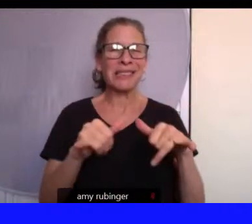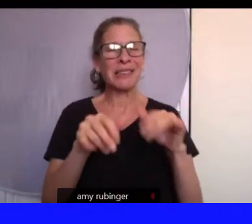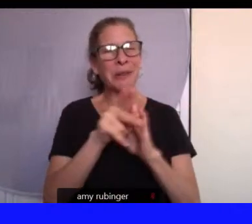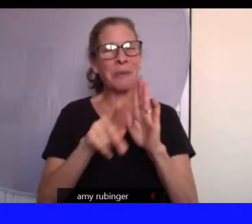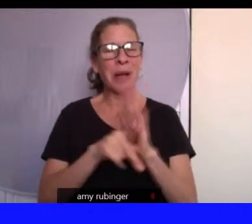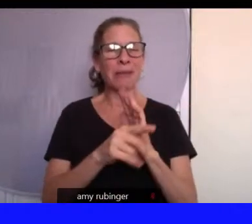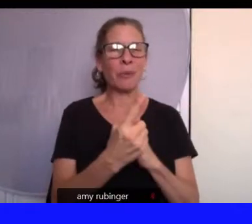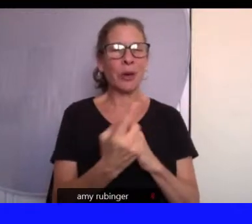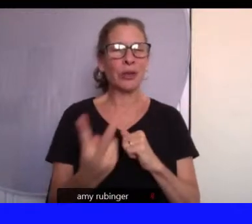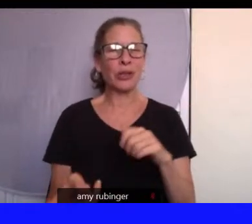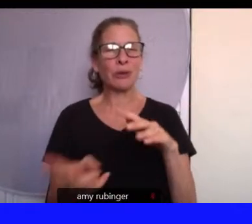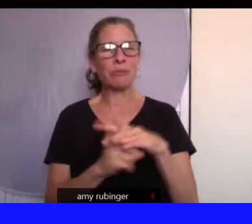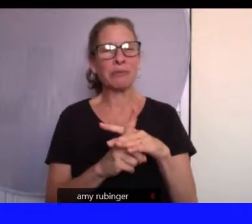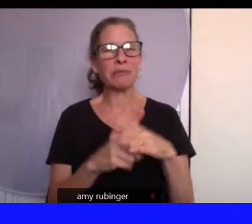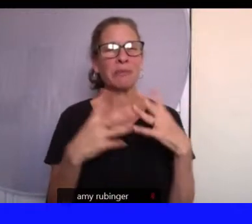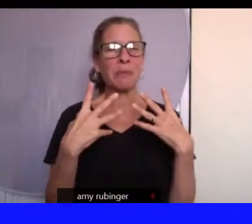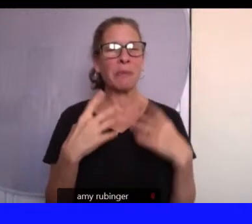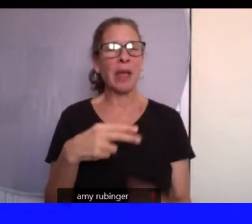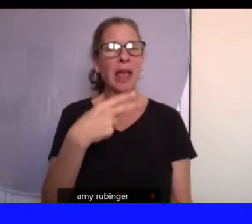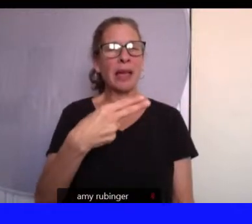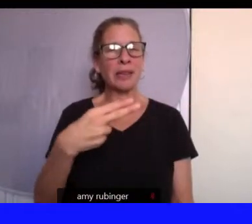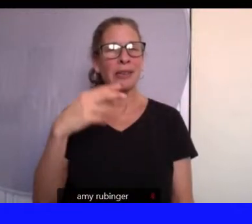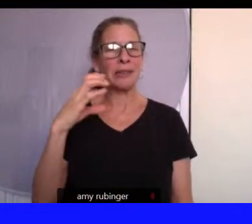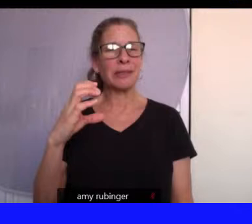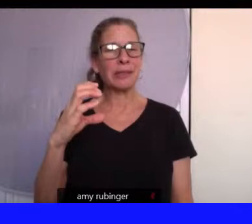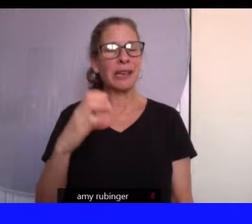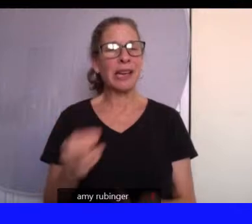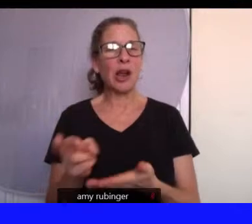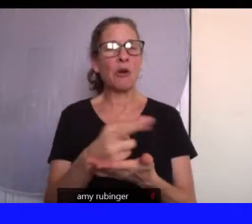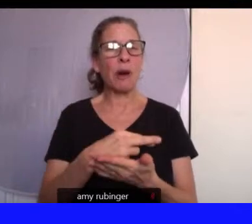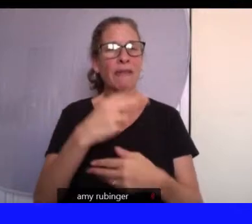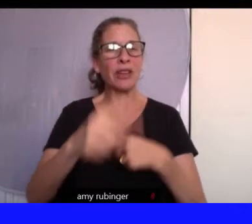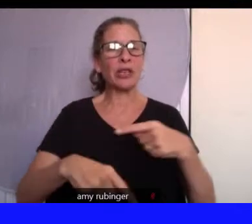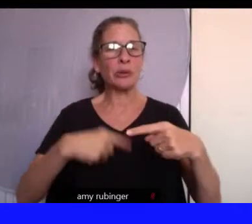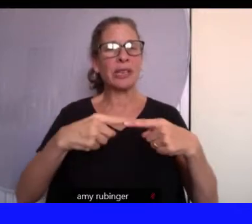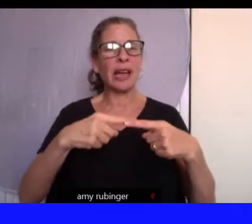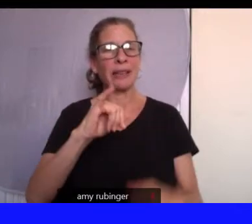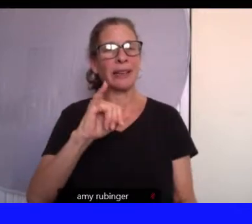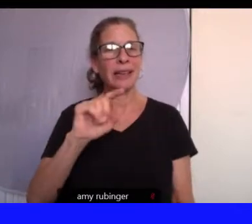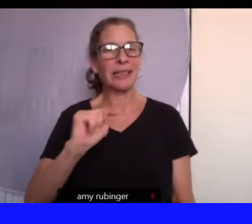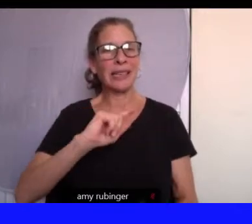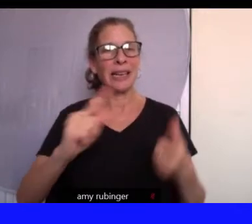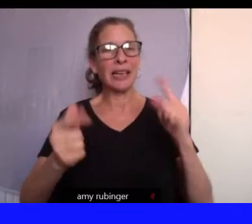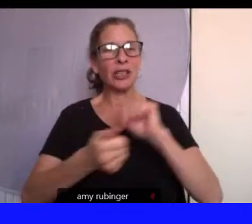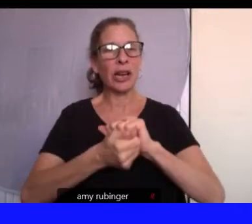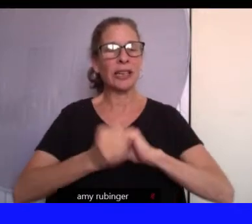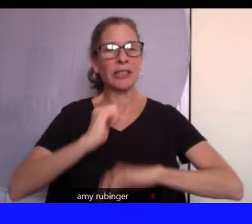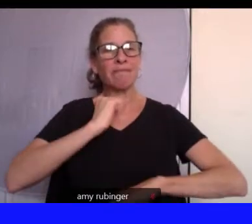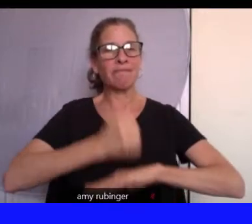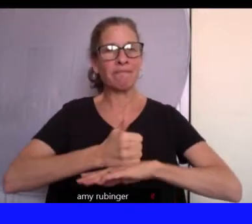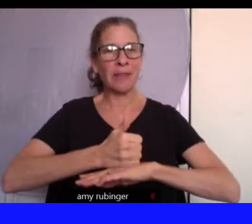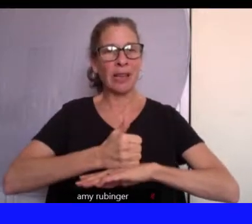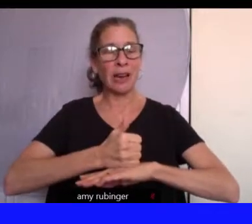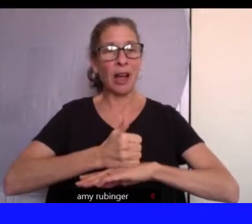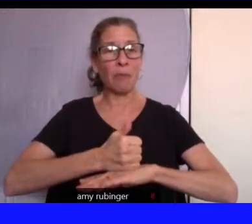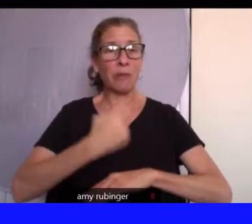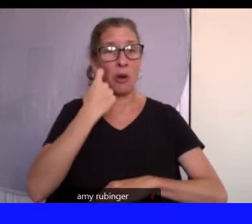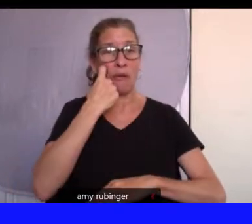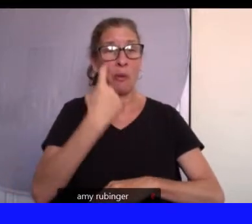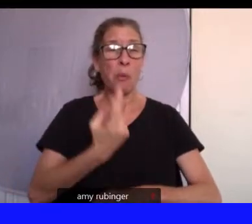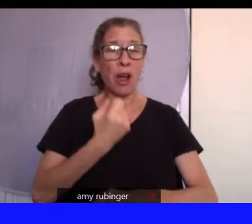per beneficiary. You have to generate more shared savings than that to earn shared savings back, and you have